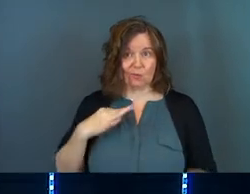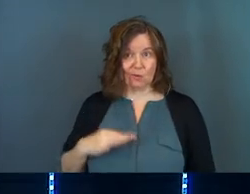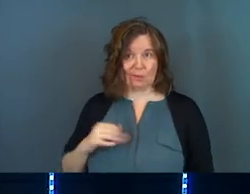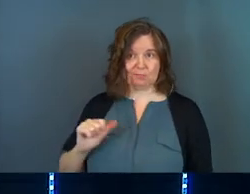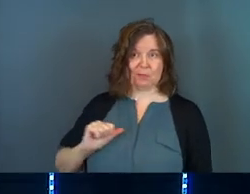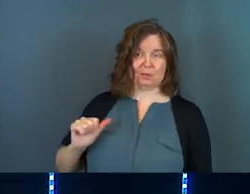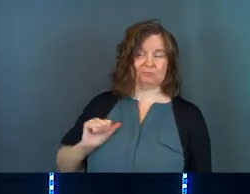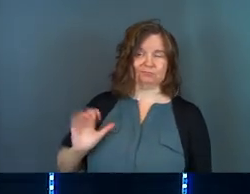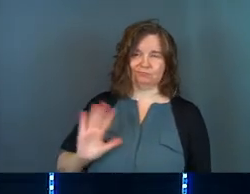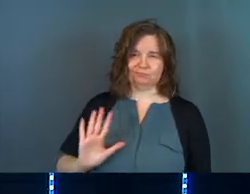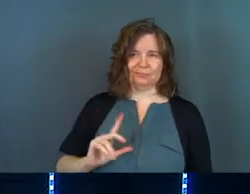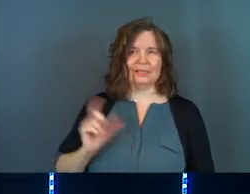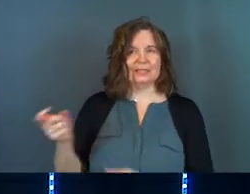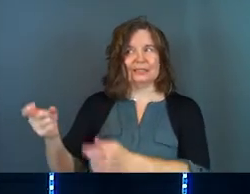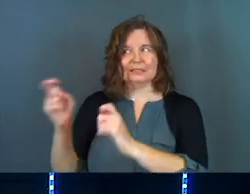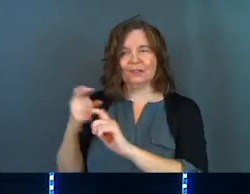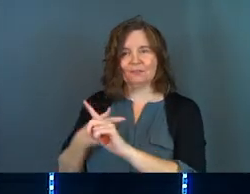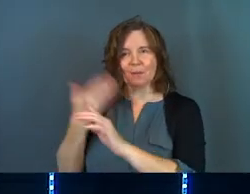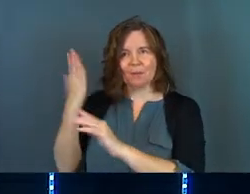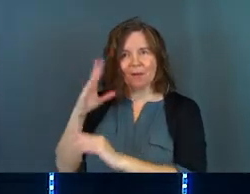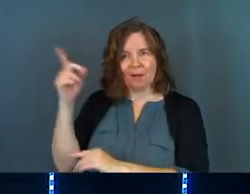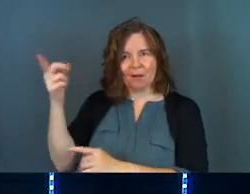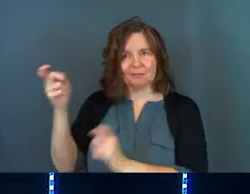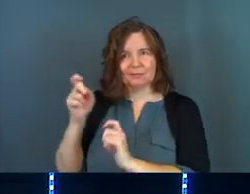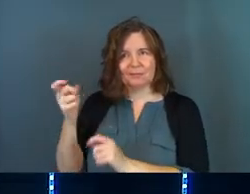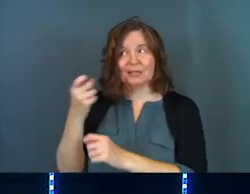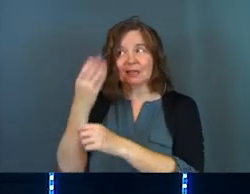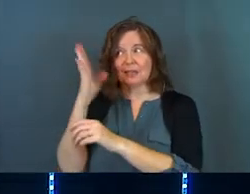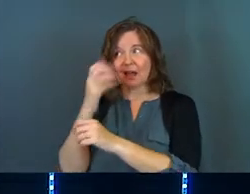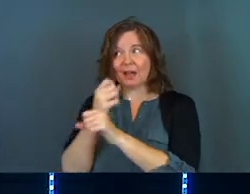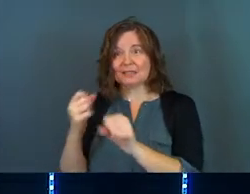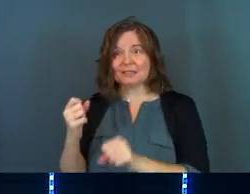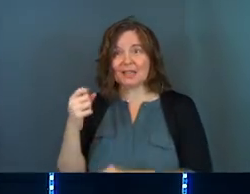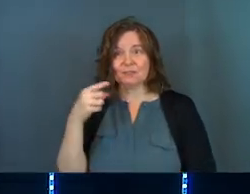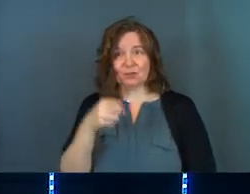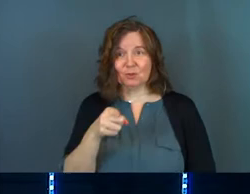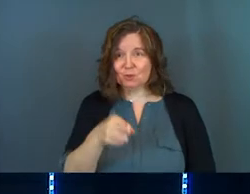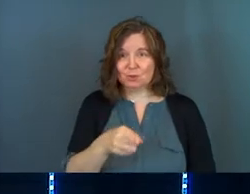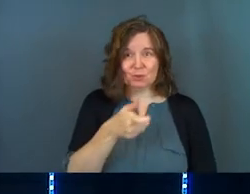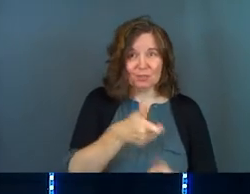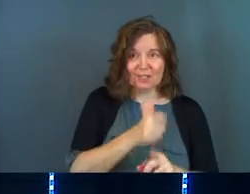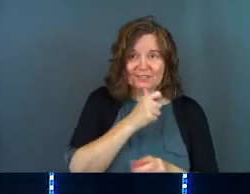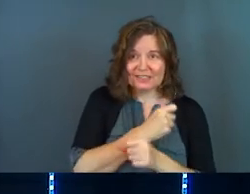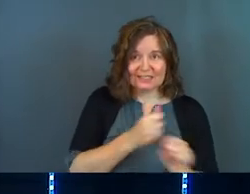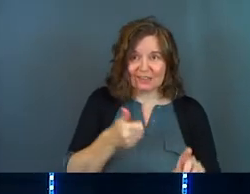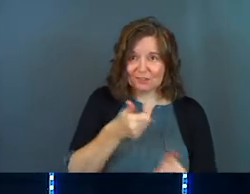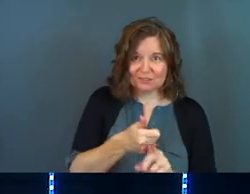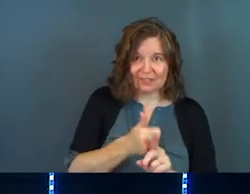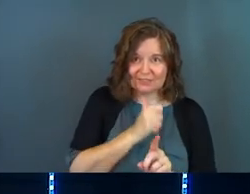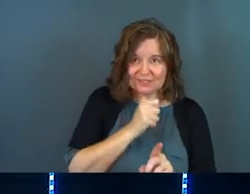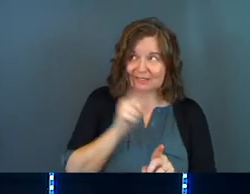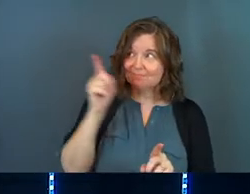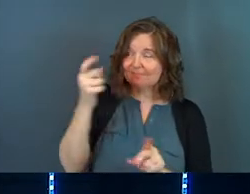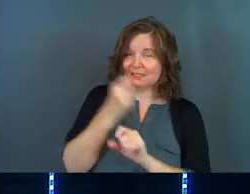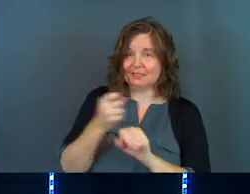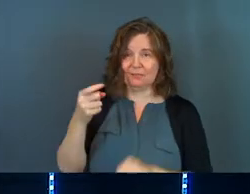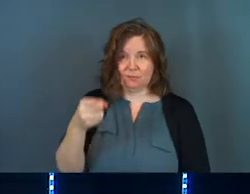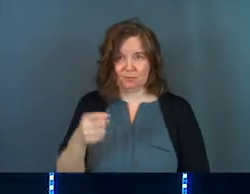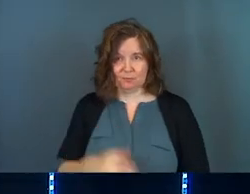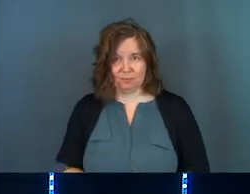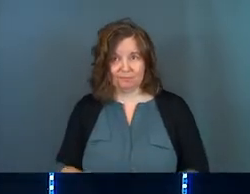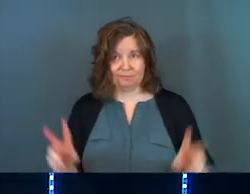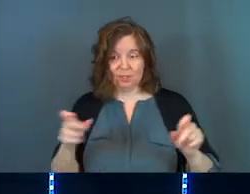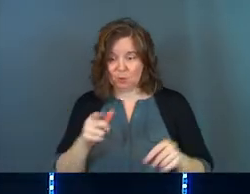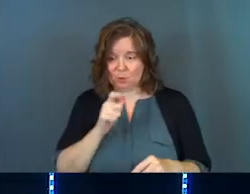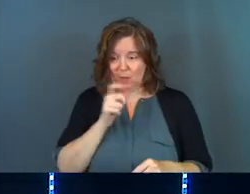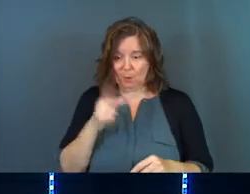for this. It is the gift from God. God saved you. You didn't save you. Amen. That's what that says.